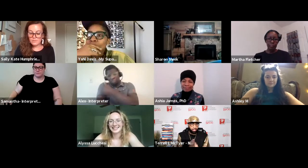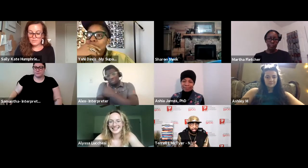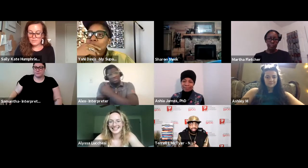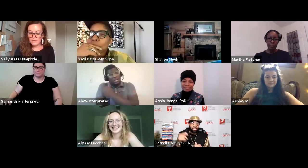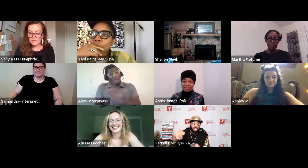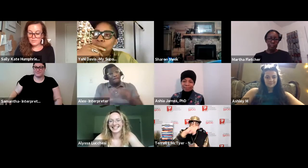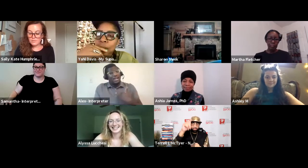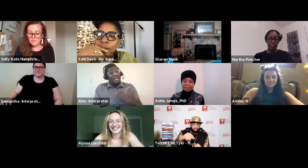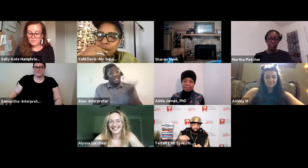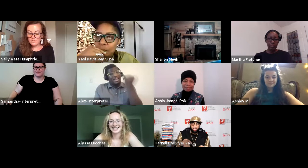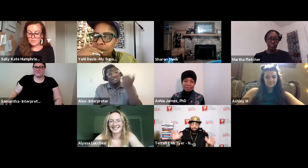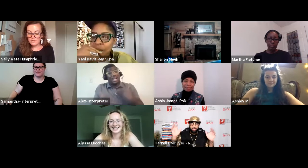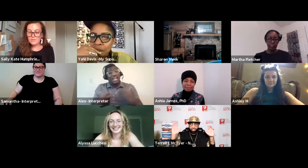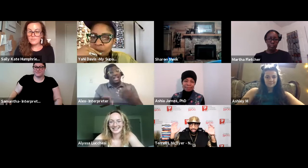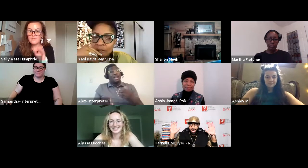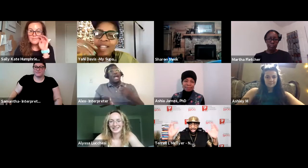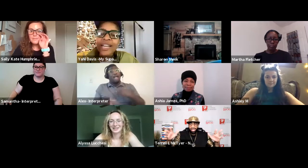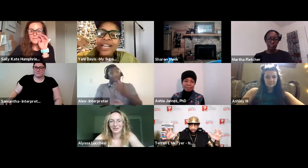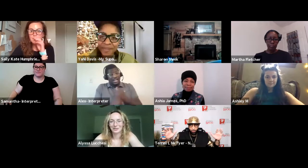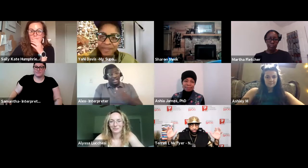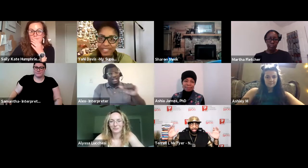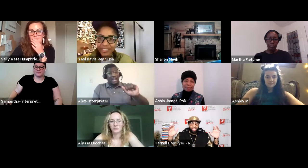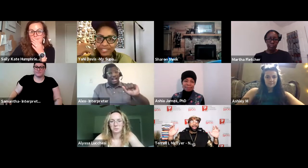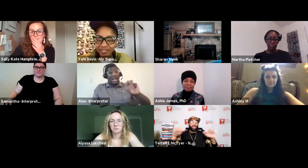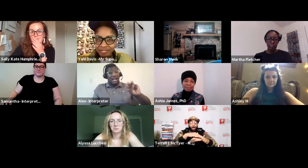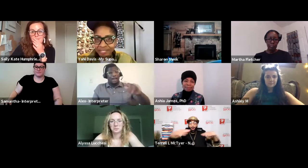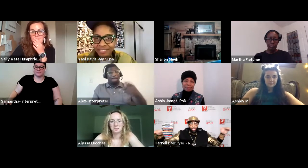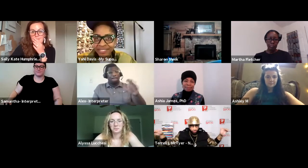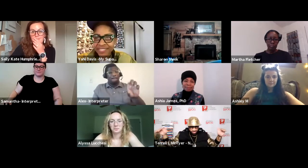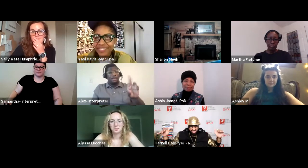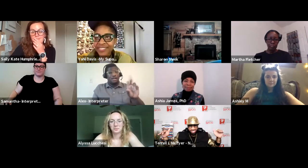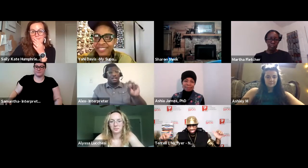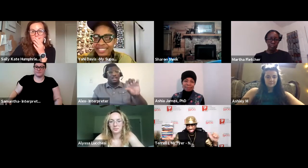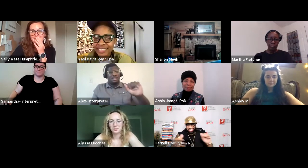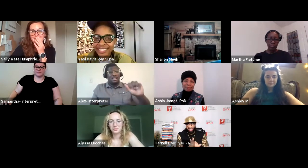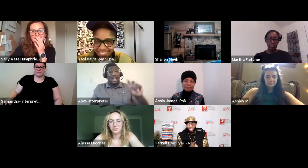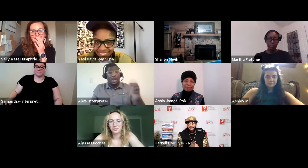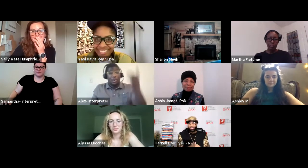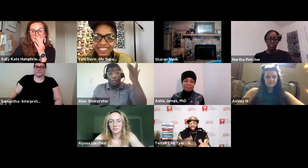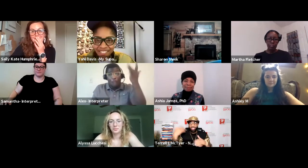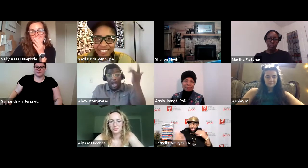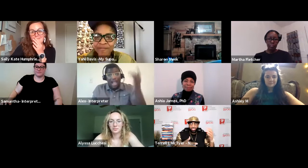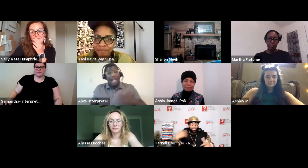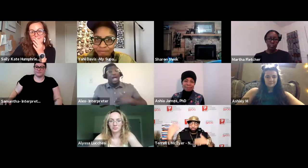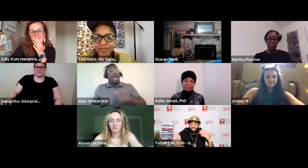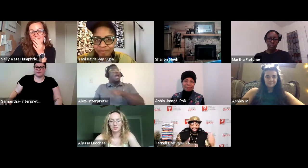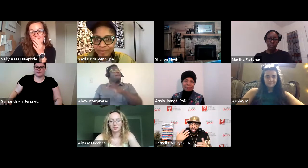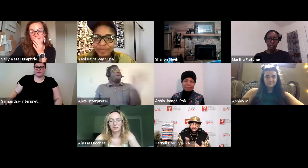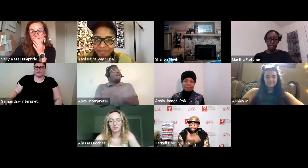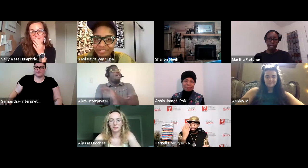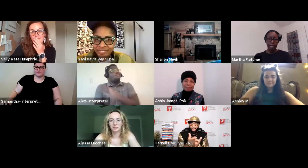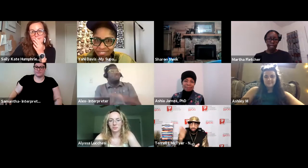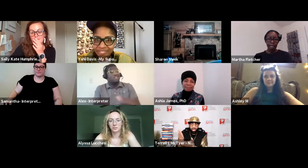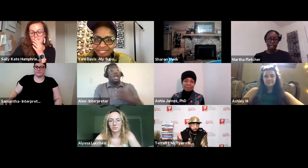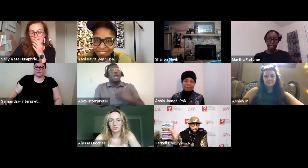what I'd get. I'd get an ampersand because it's like I am all of it. That's I like to just be the and,